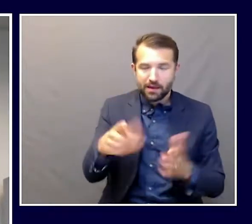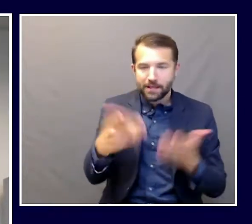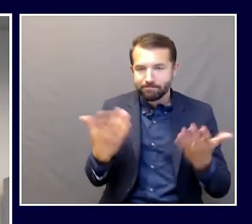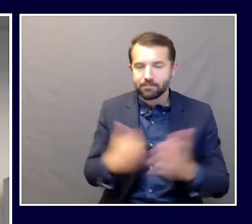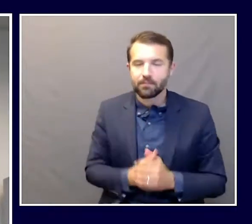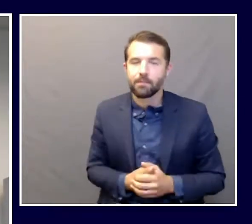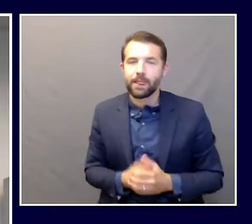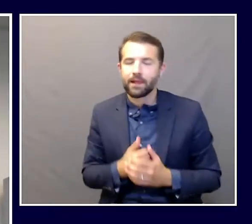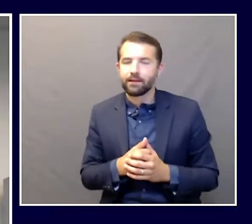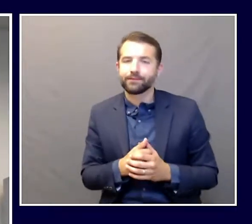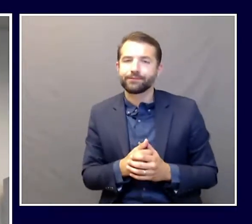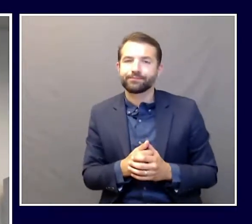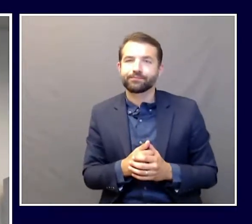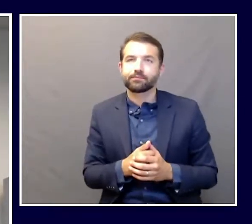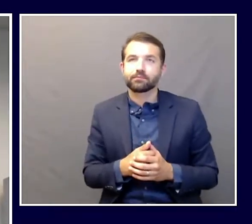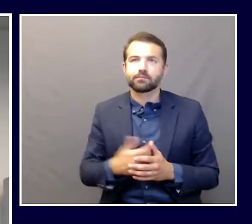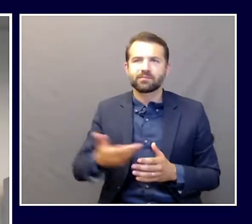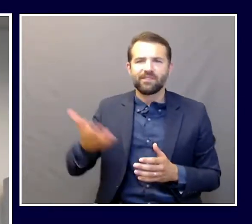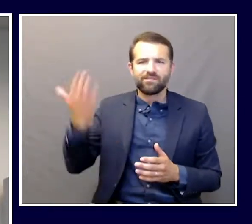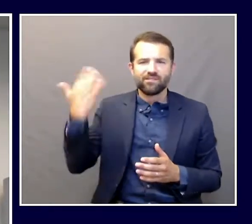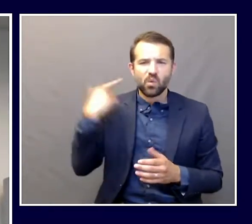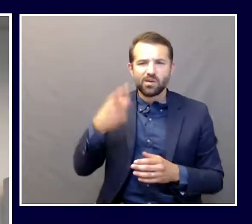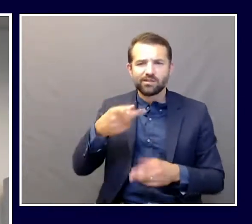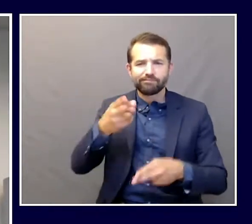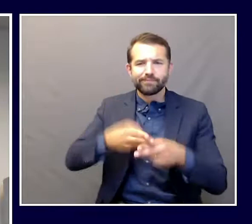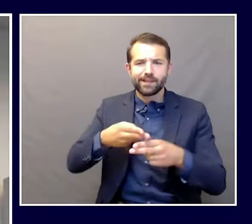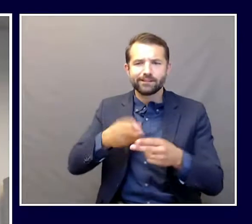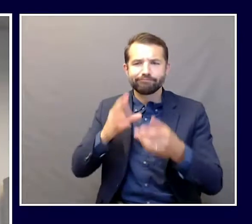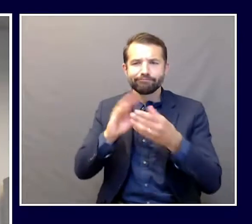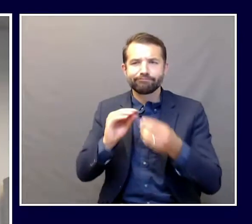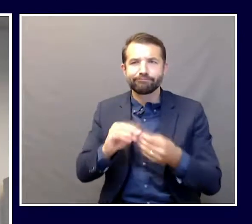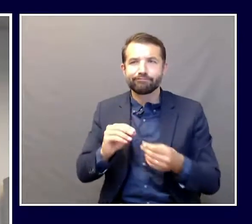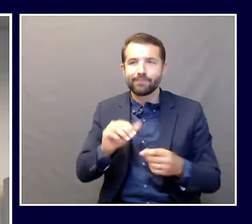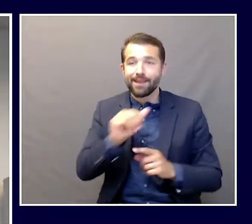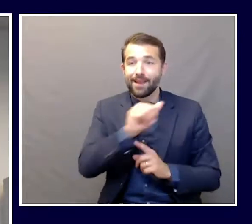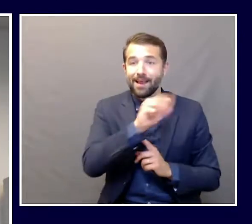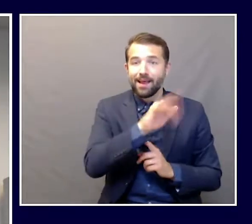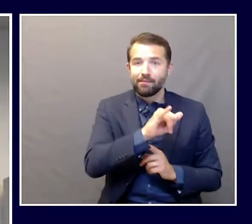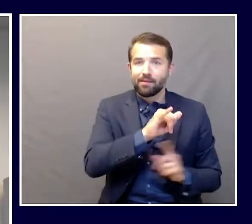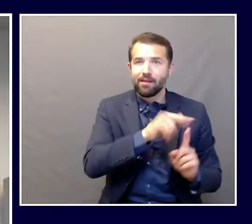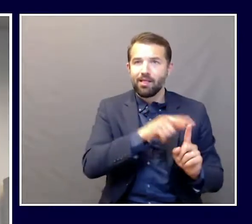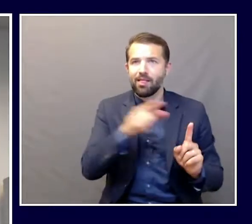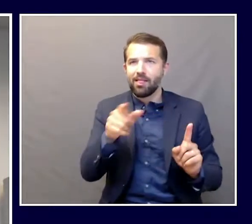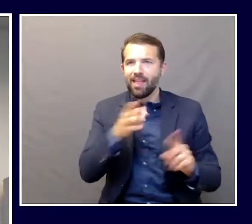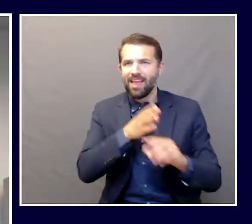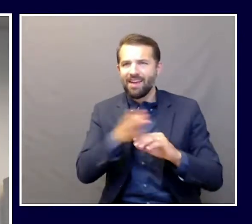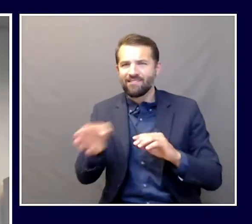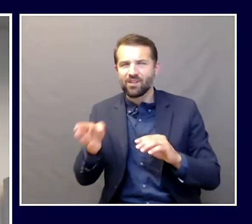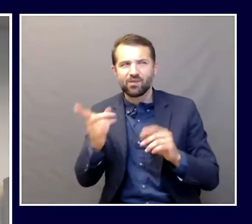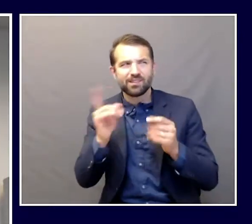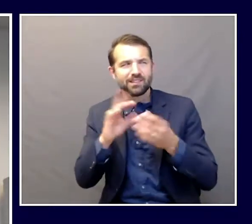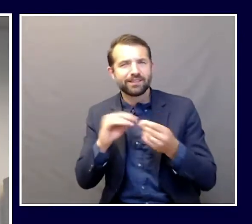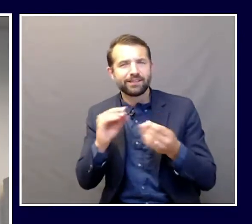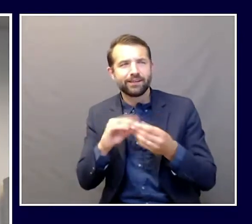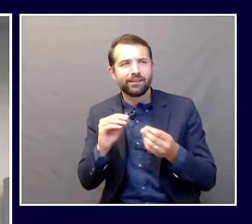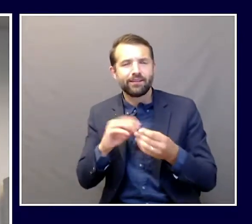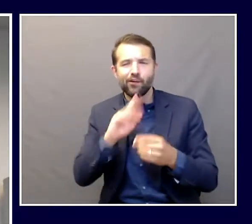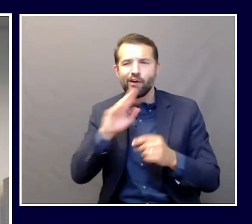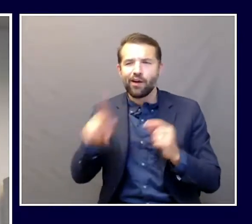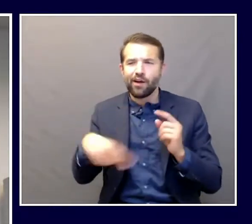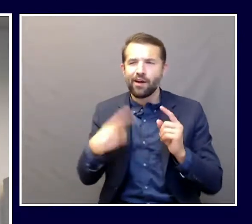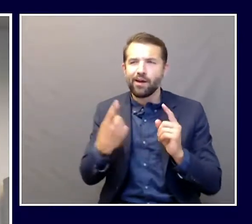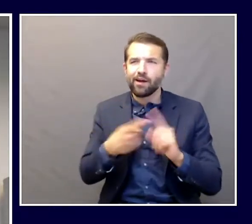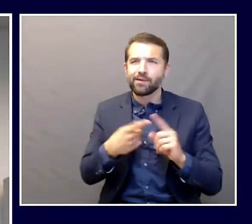you mentioned before, it may have been after Amy Brown's question, that the younger, sicker,